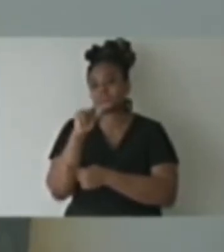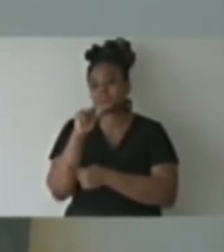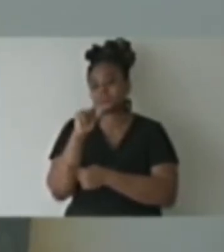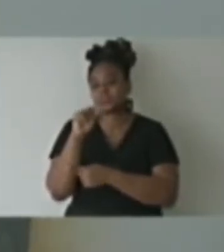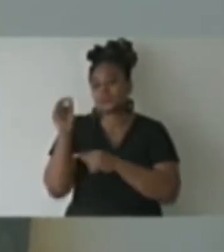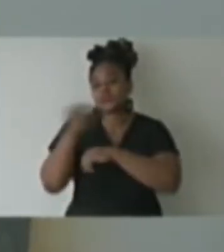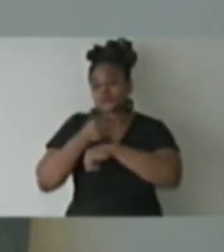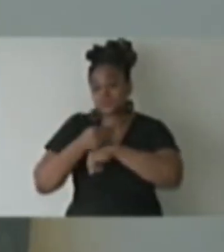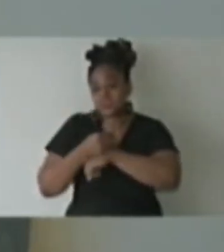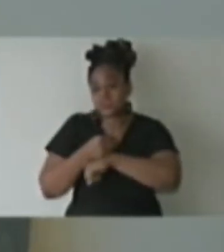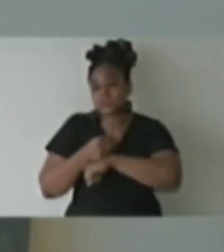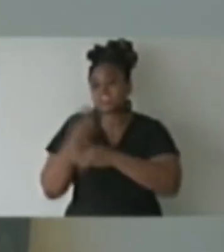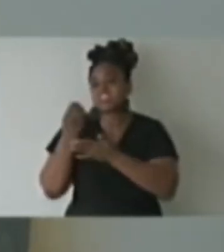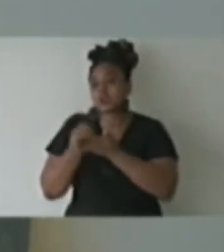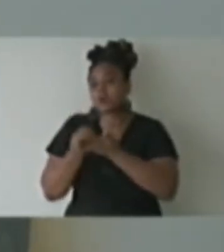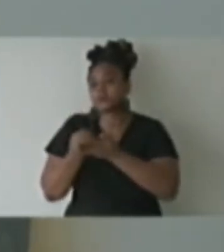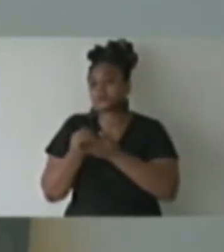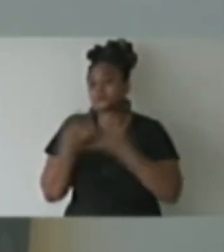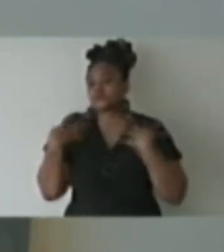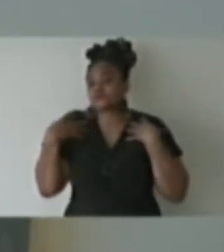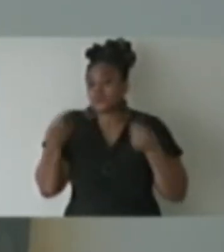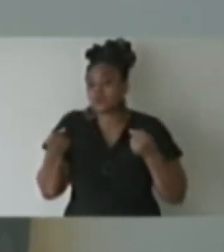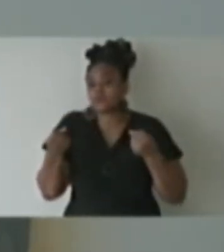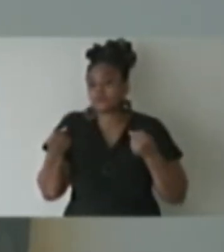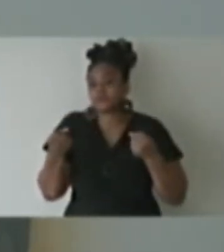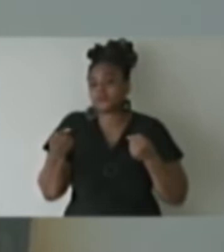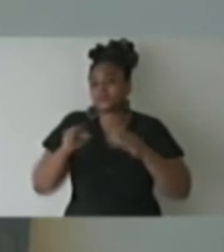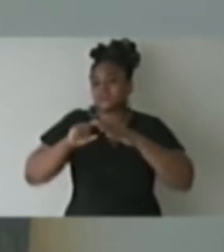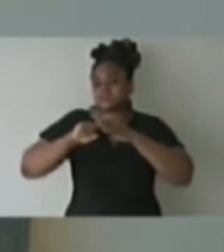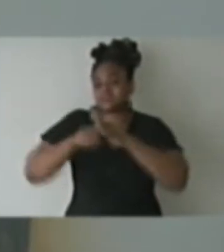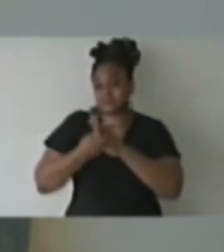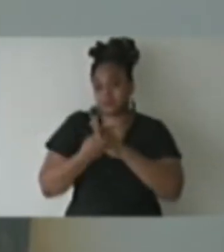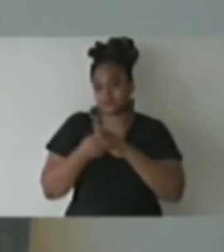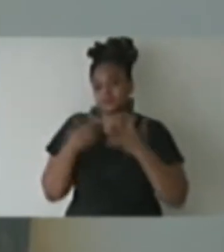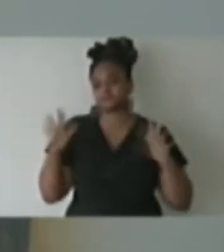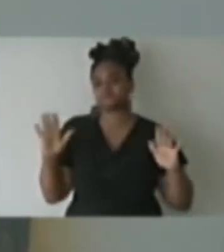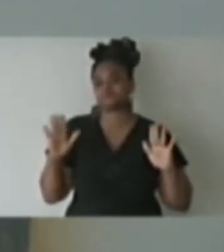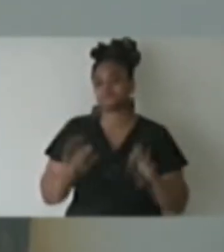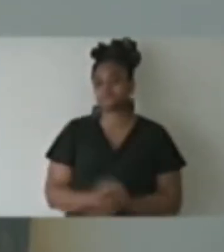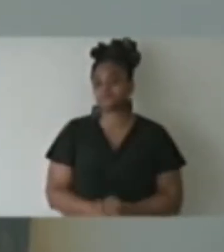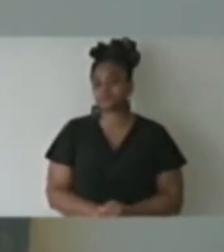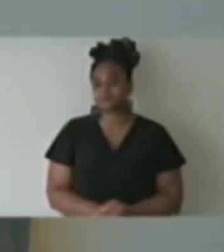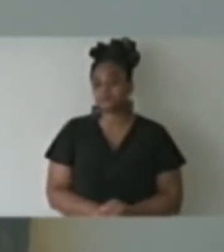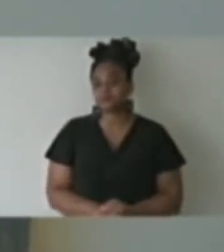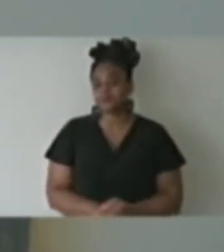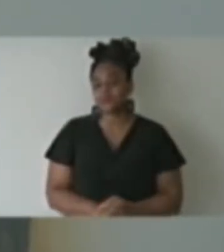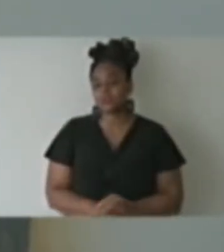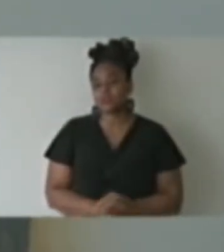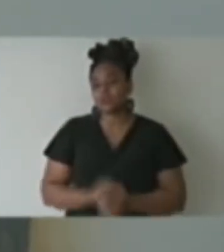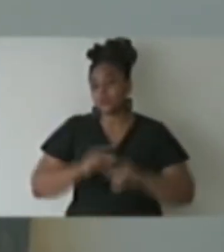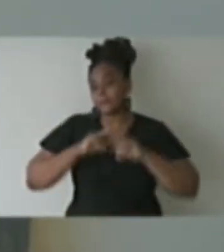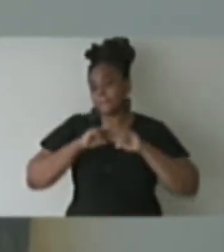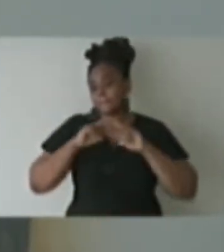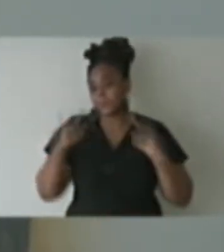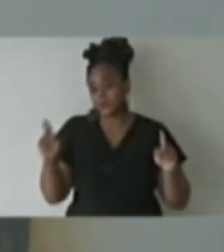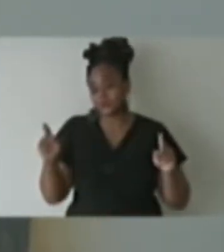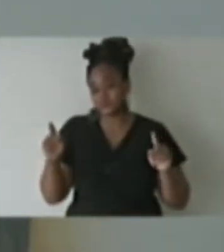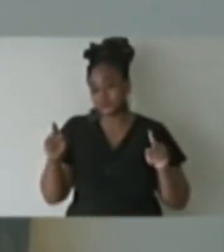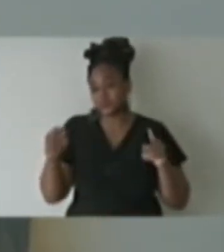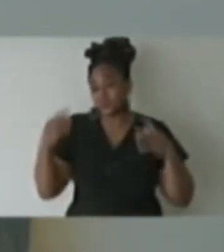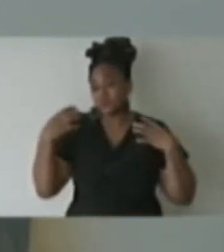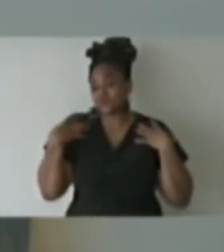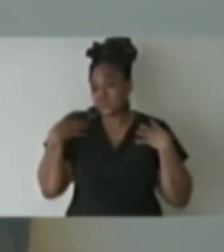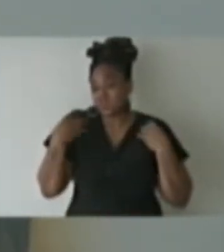Grenada's economic recovery has started. However, this recovery